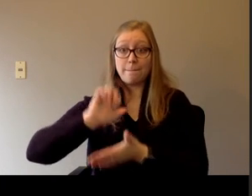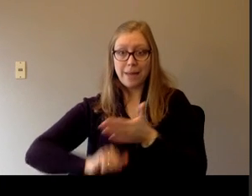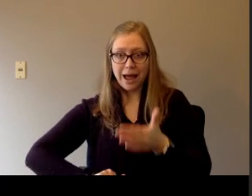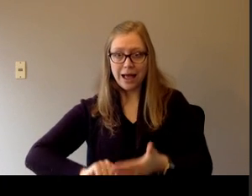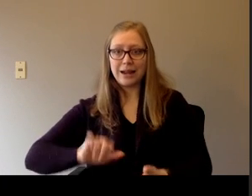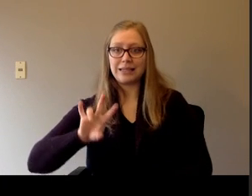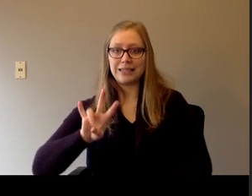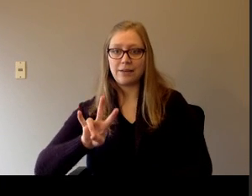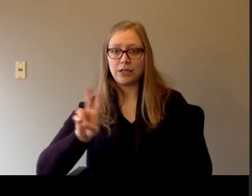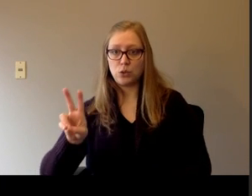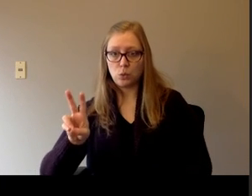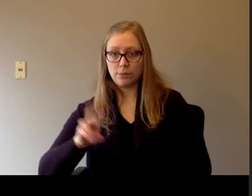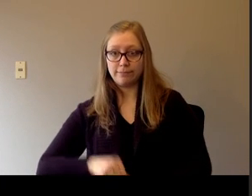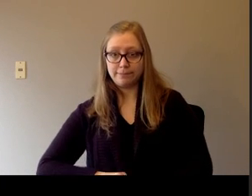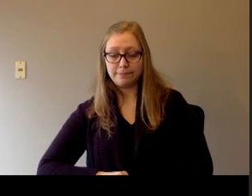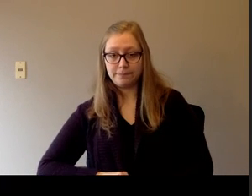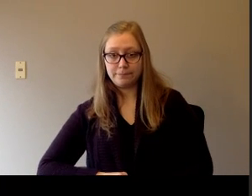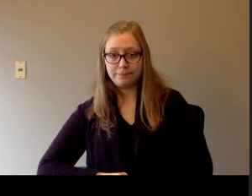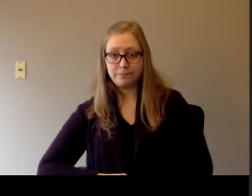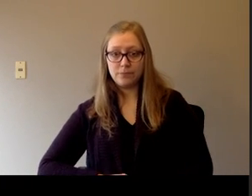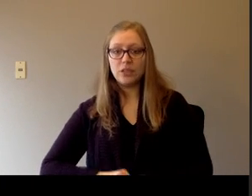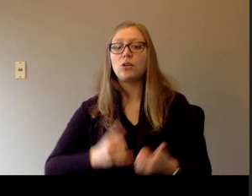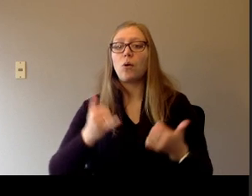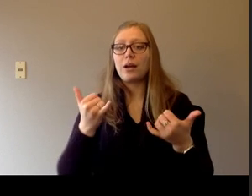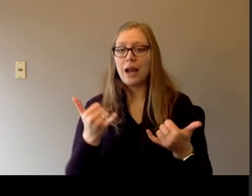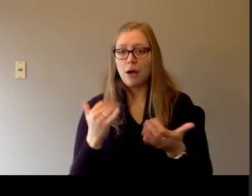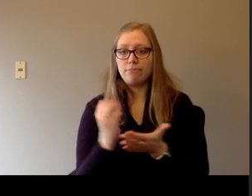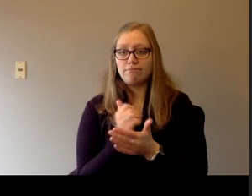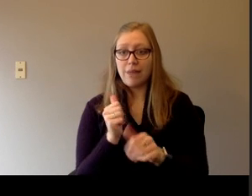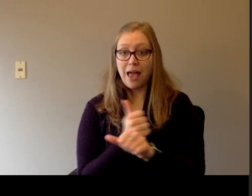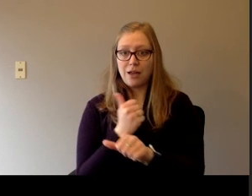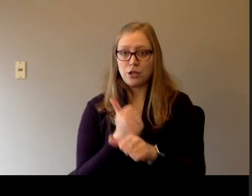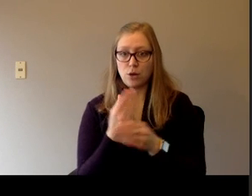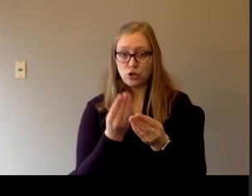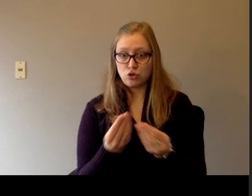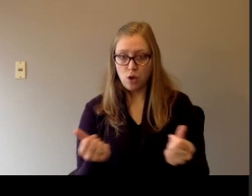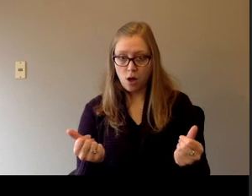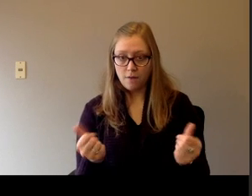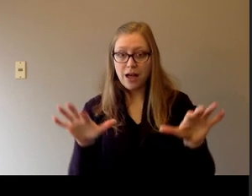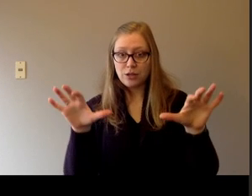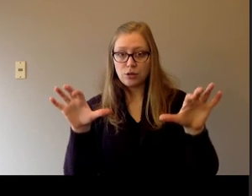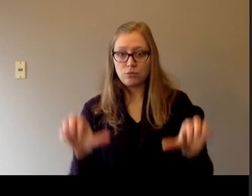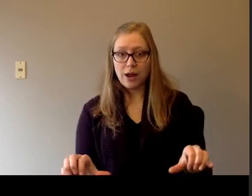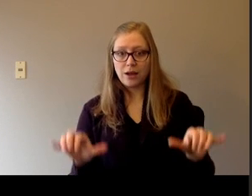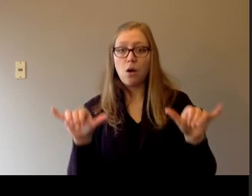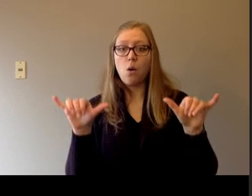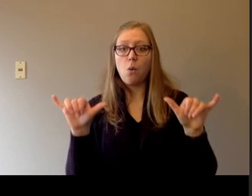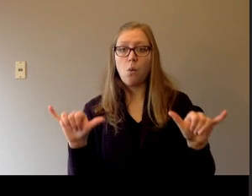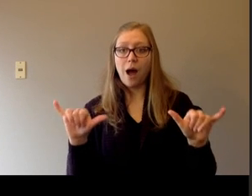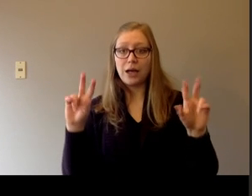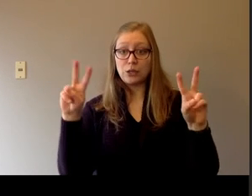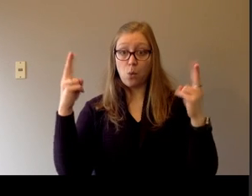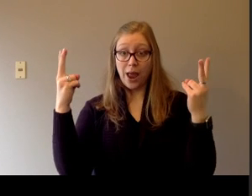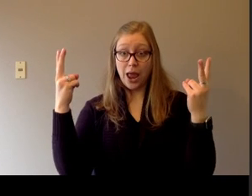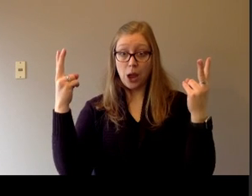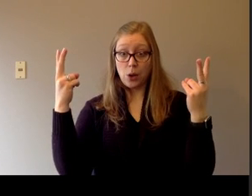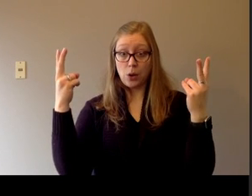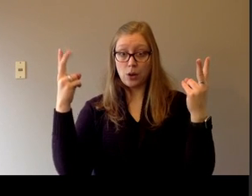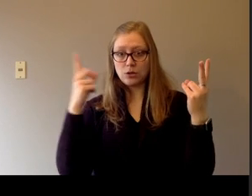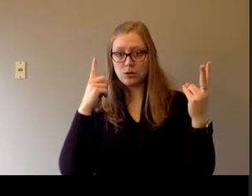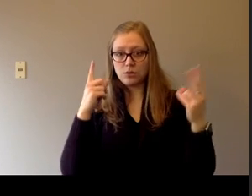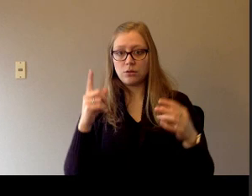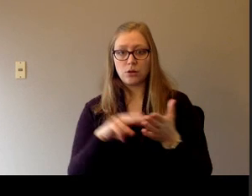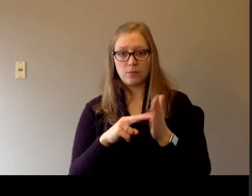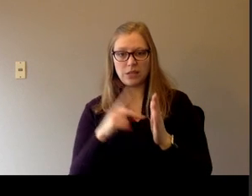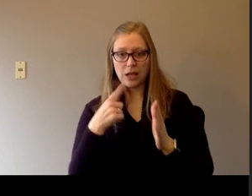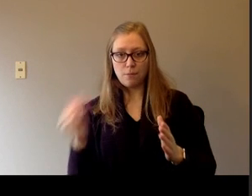And if we solve this using our algebra, we subtract y squared from each side. So if I move the y squared to